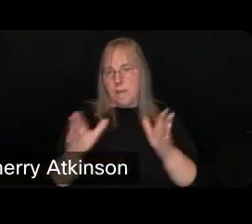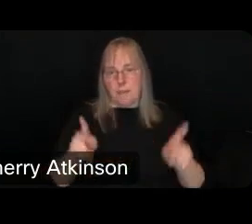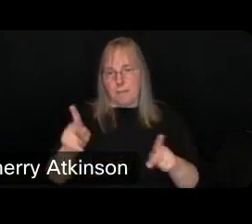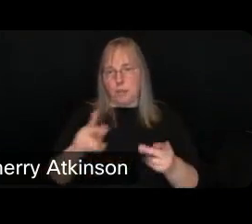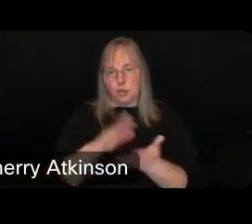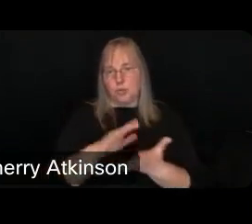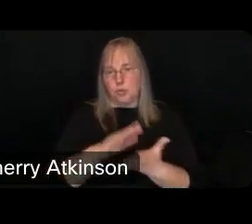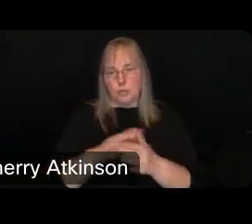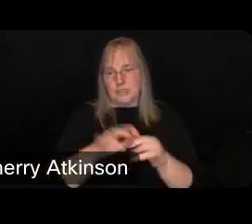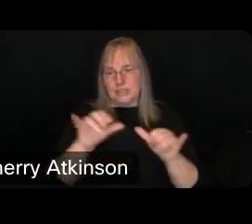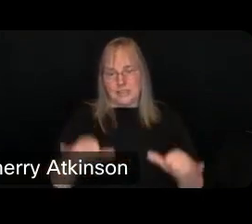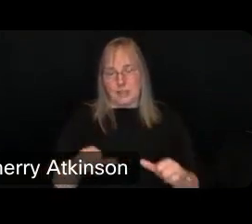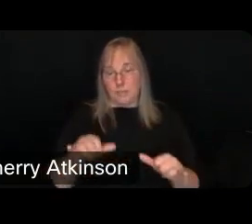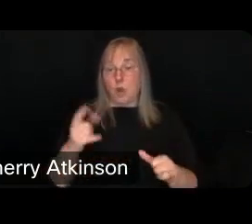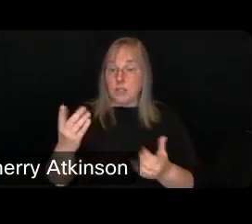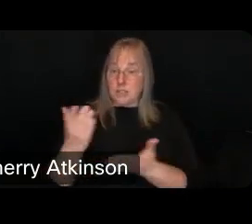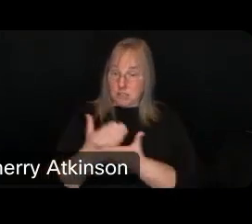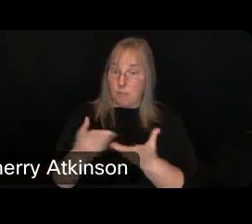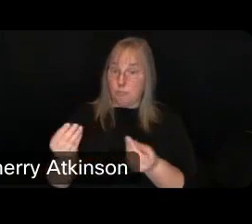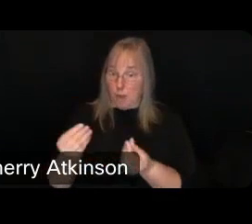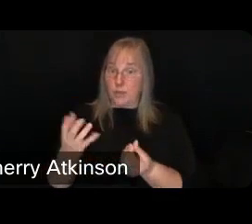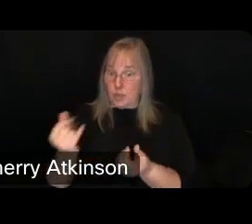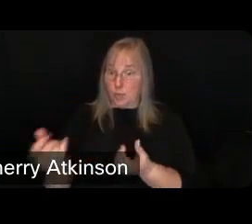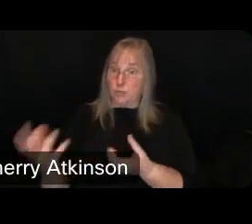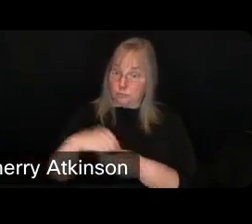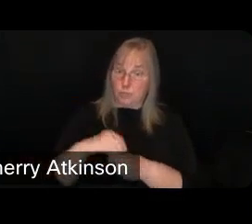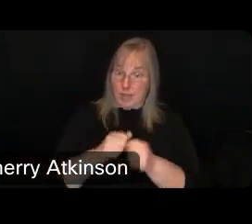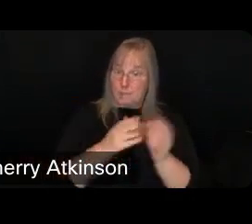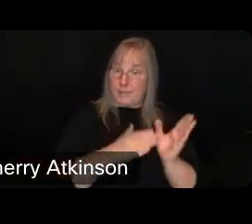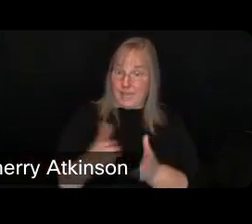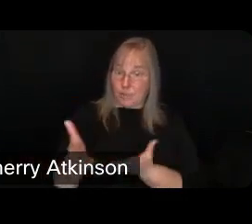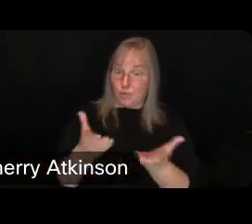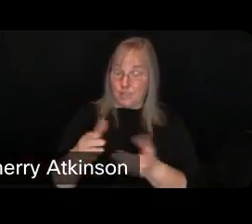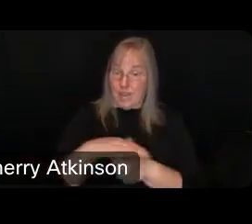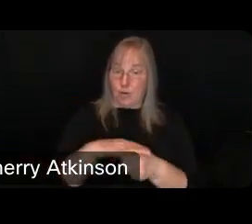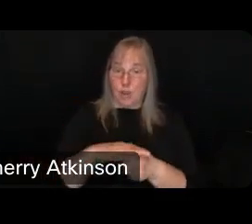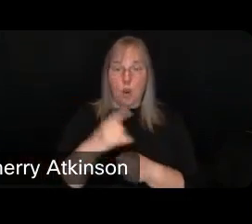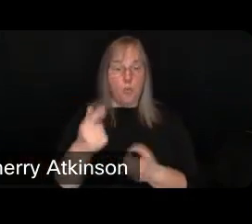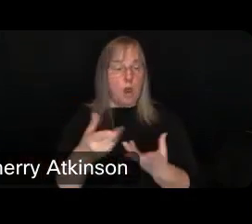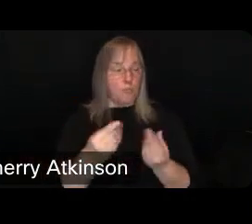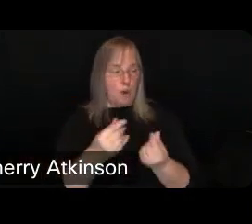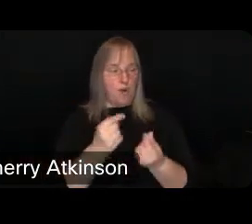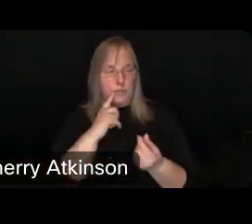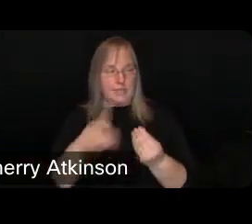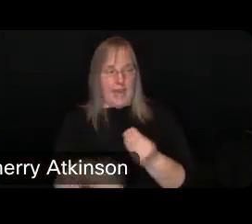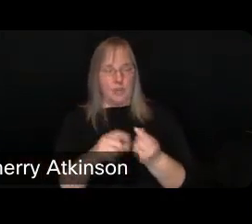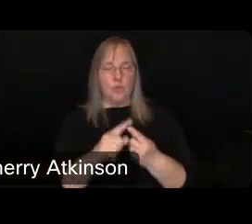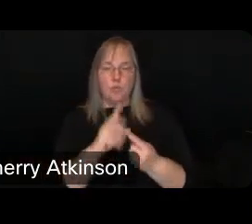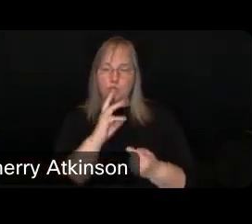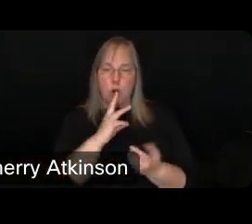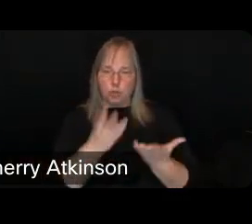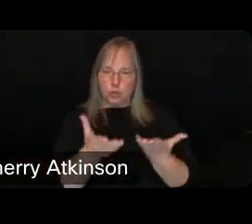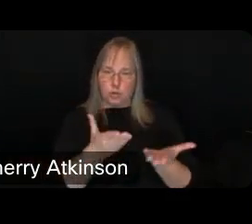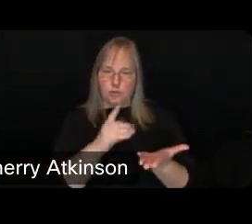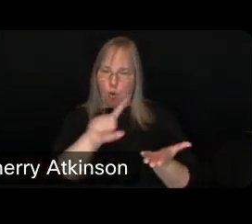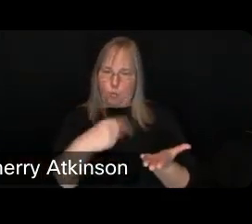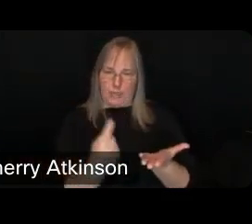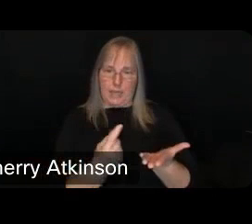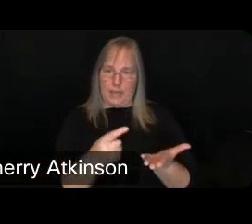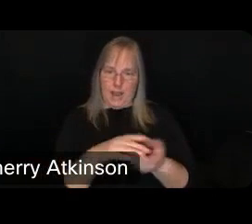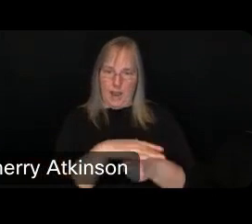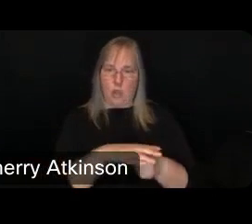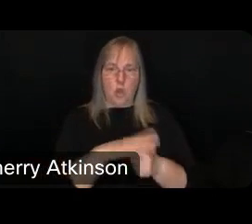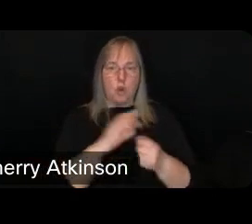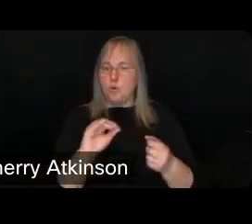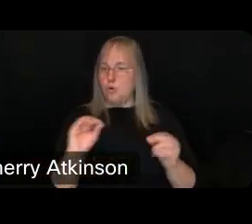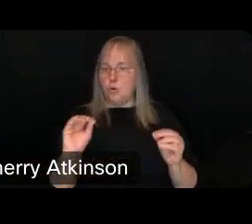they wanted to bring into the planned service area, and then there was one small property that got added into the water service only area. So no major expansions for any